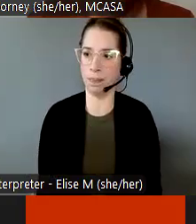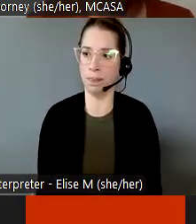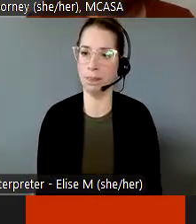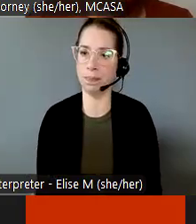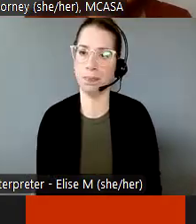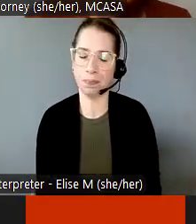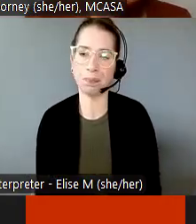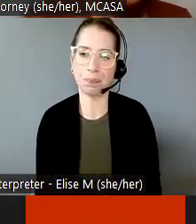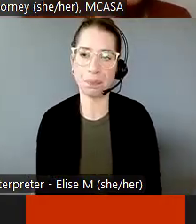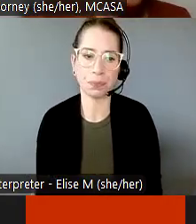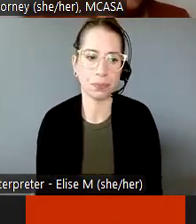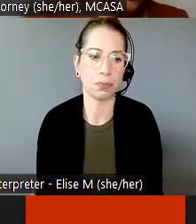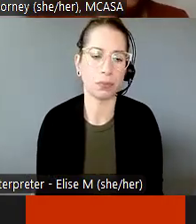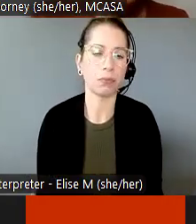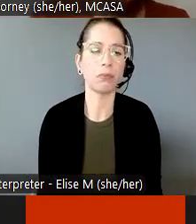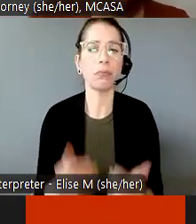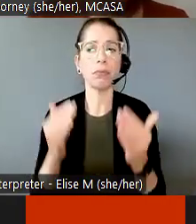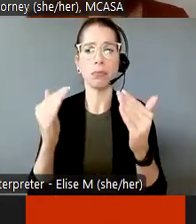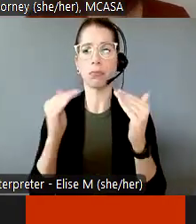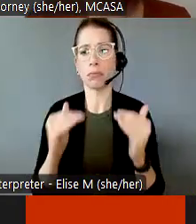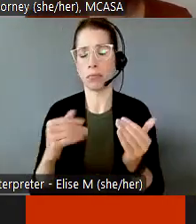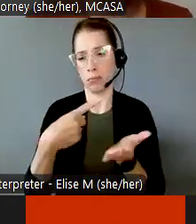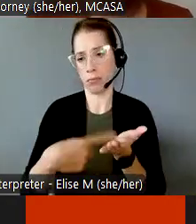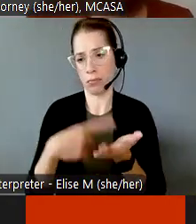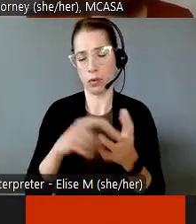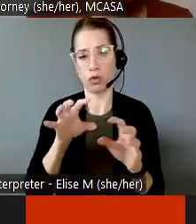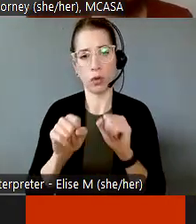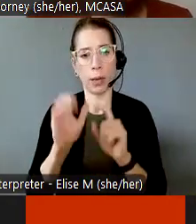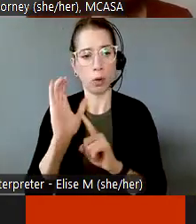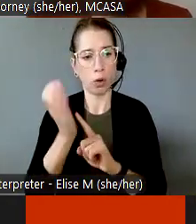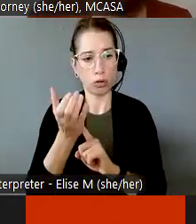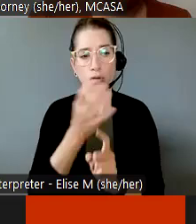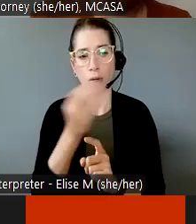Awesome. So now we're going to talk a little bit about rape culture and trauma.